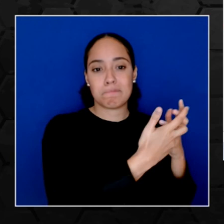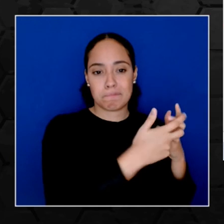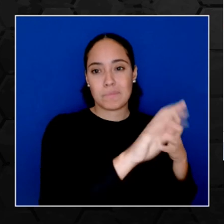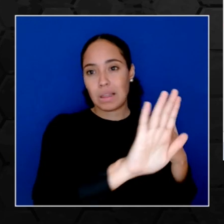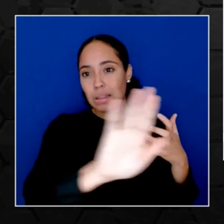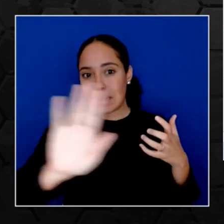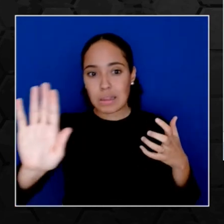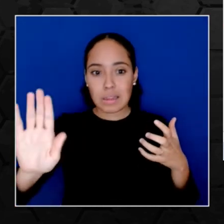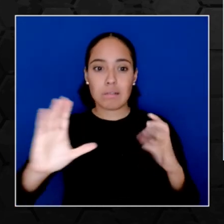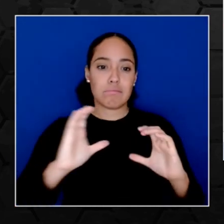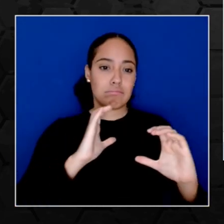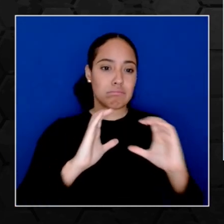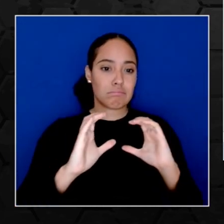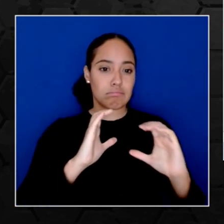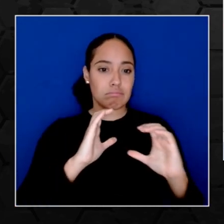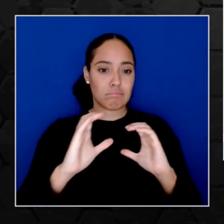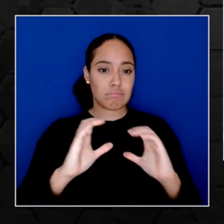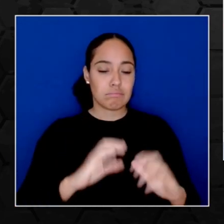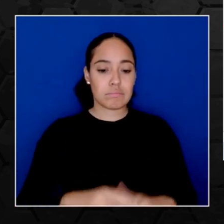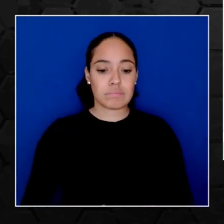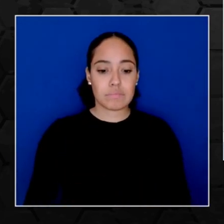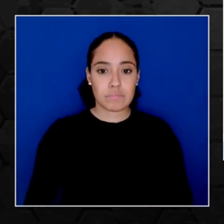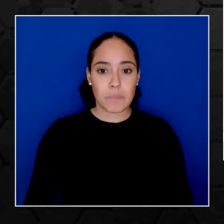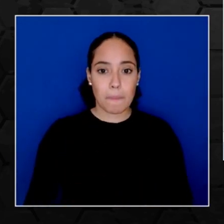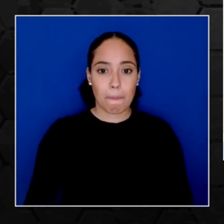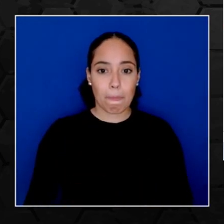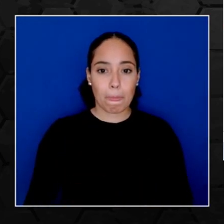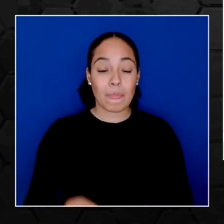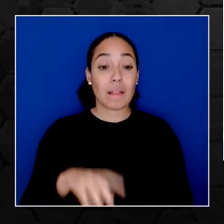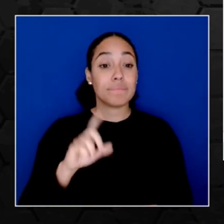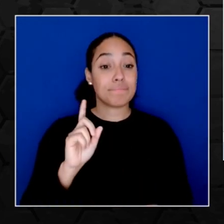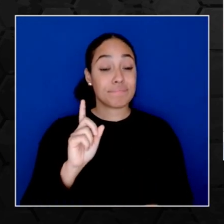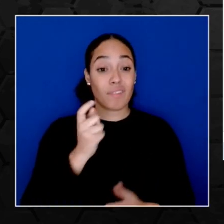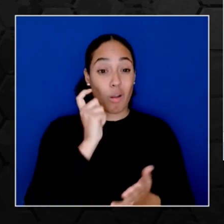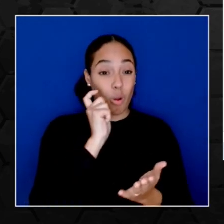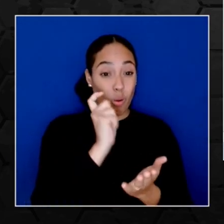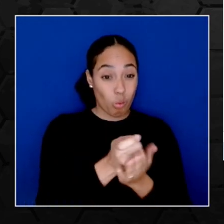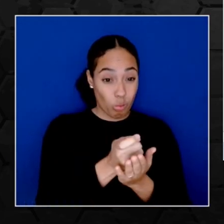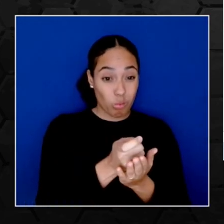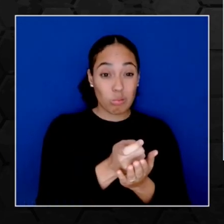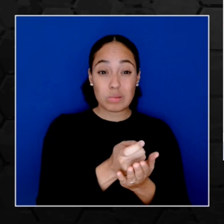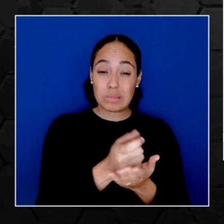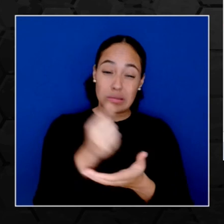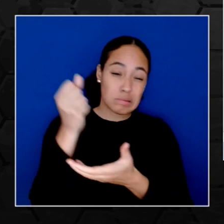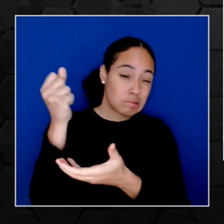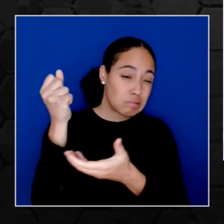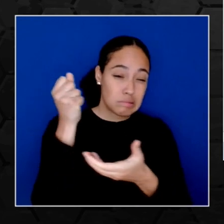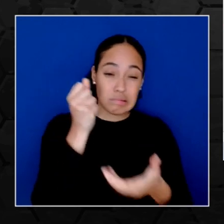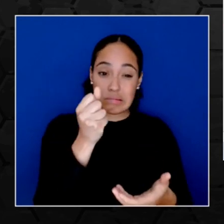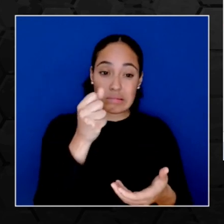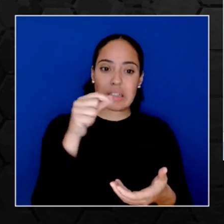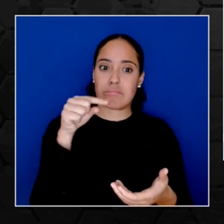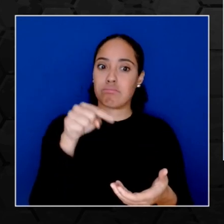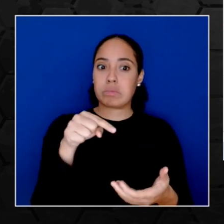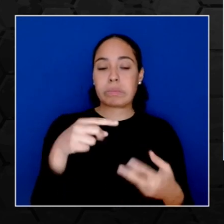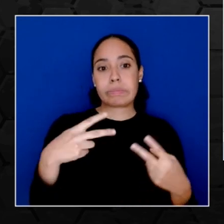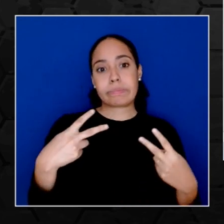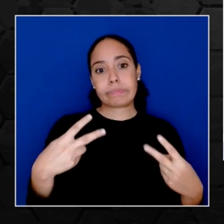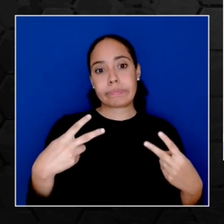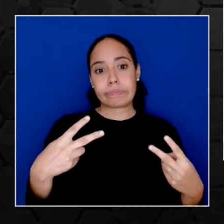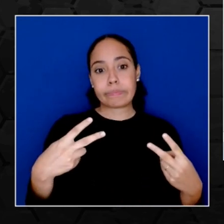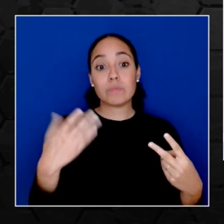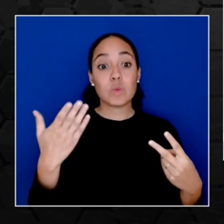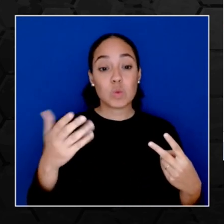outcomes and reduce the cost. Definitely cost is a factor that every organization looks into, and Azure Health Bots is somewhere giving